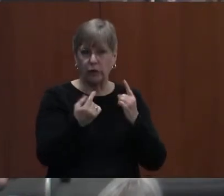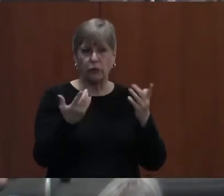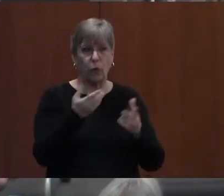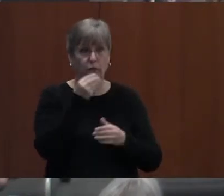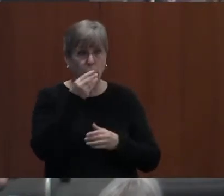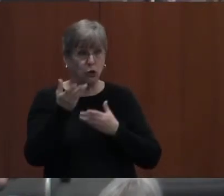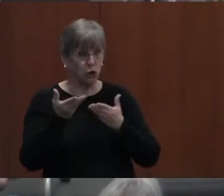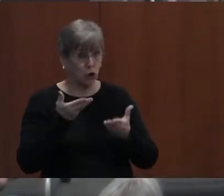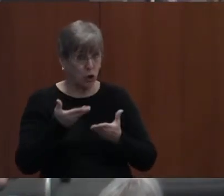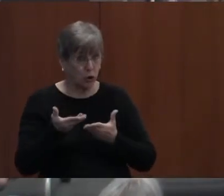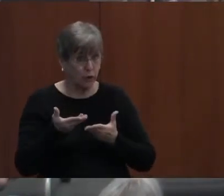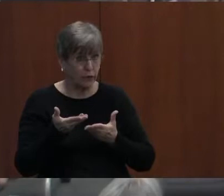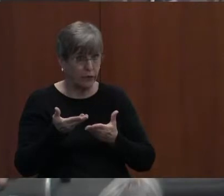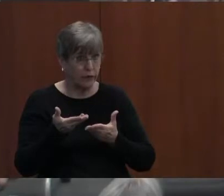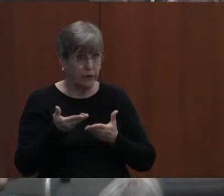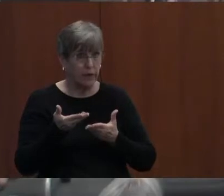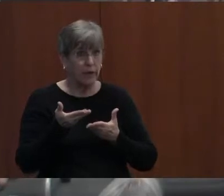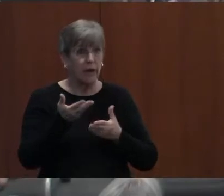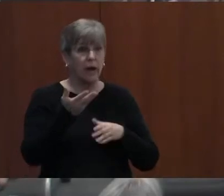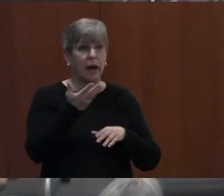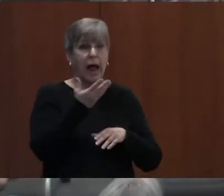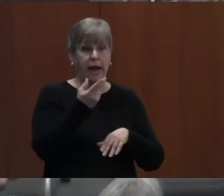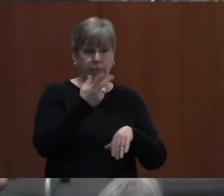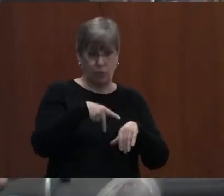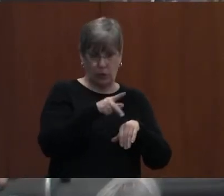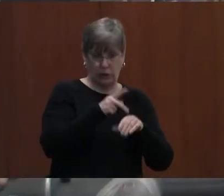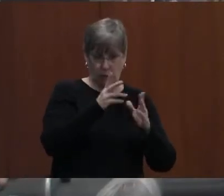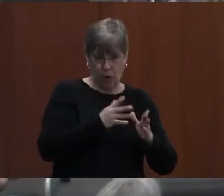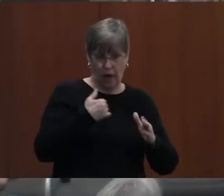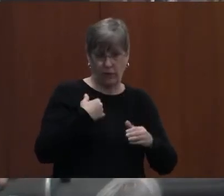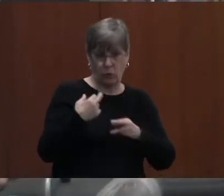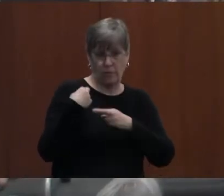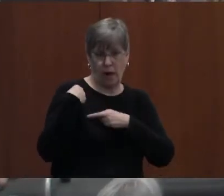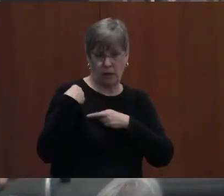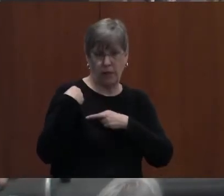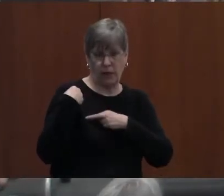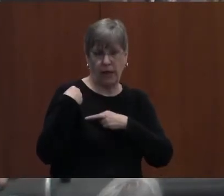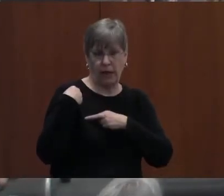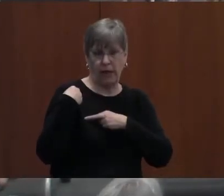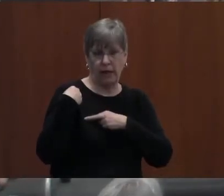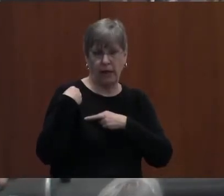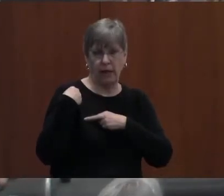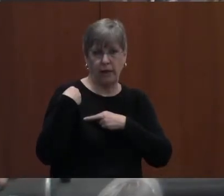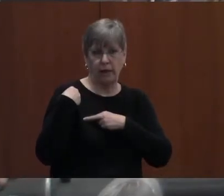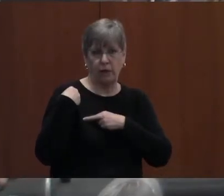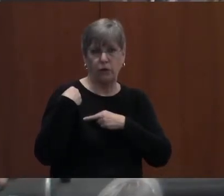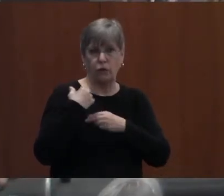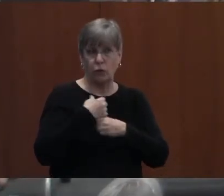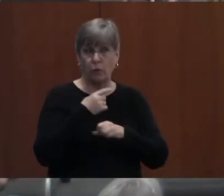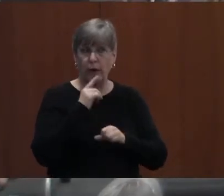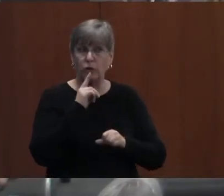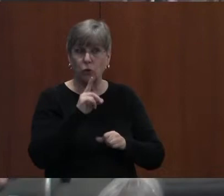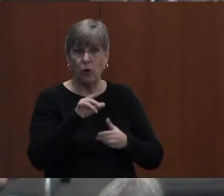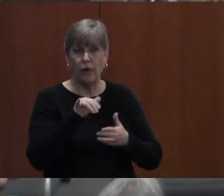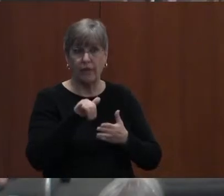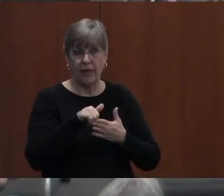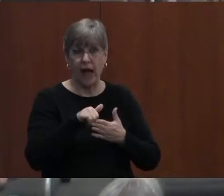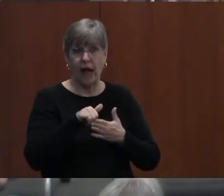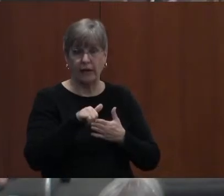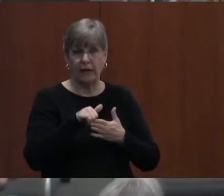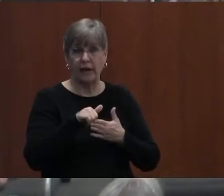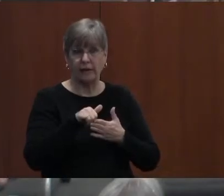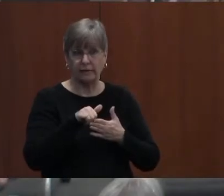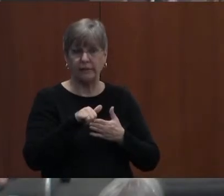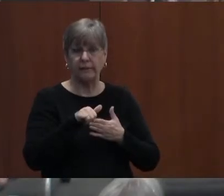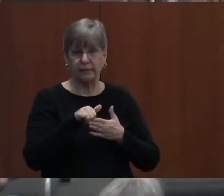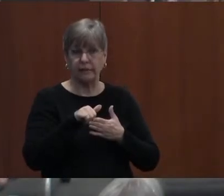being served, and the principals having responsibility to make sure that that is being